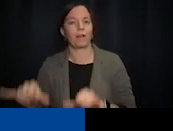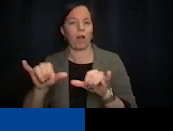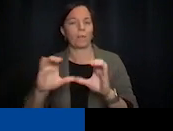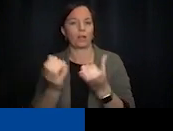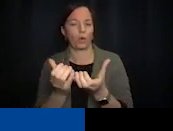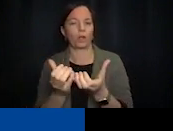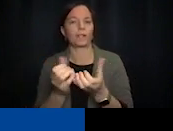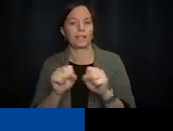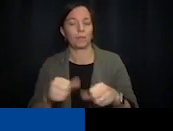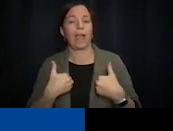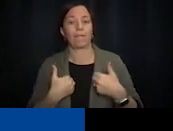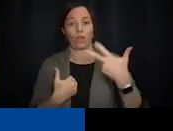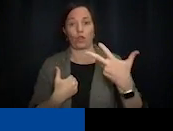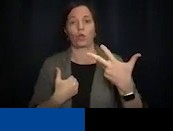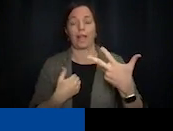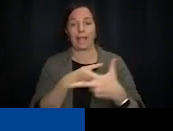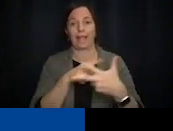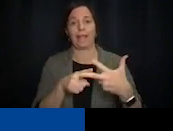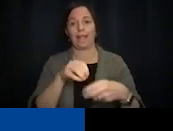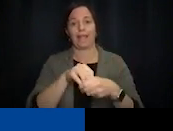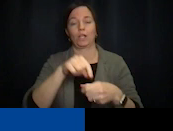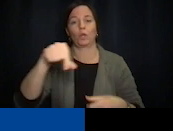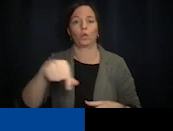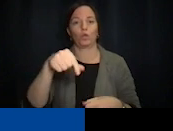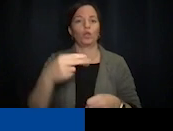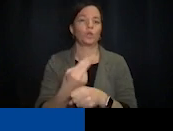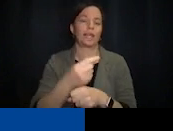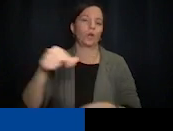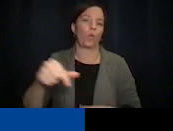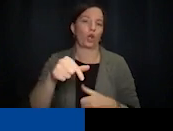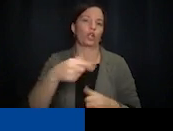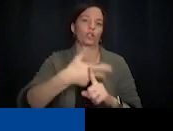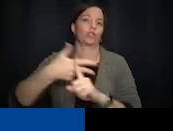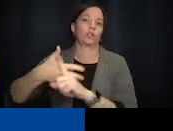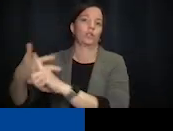colleges in the community college system that are on quarters. And so